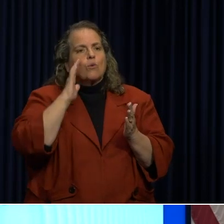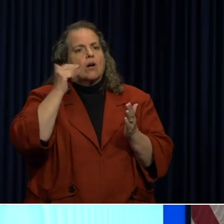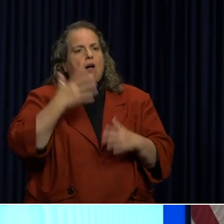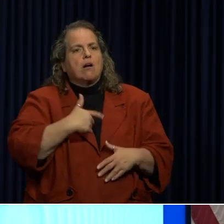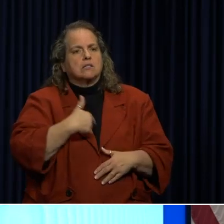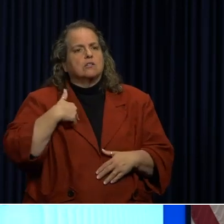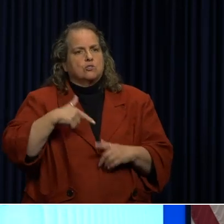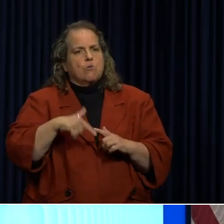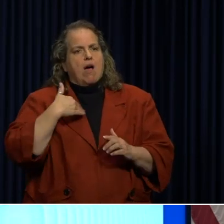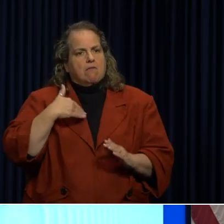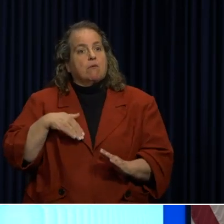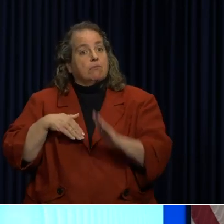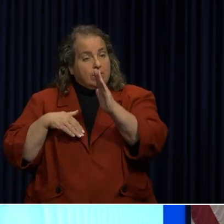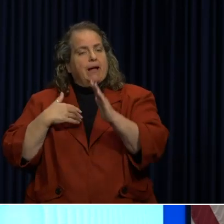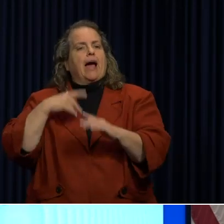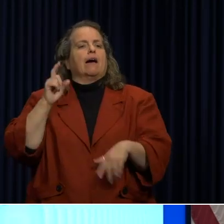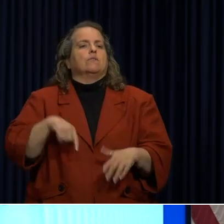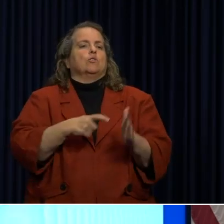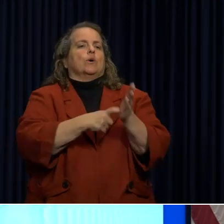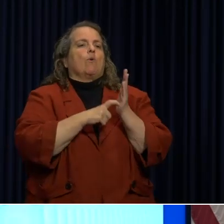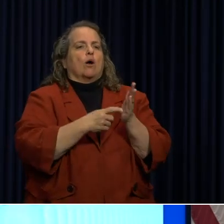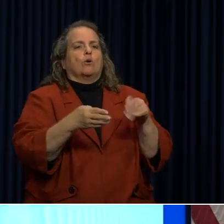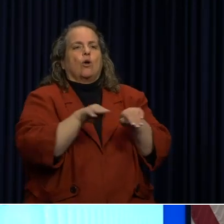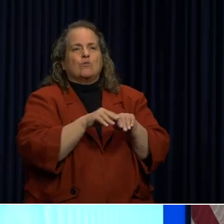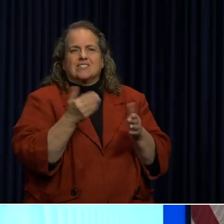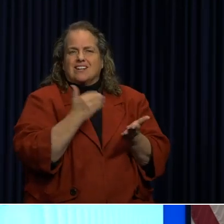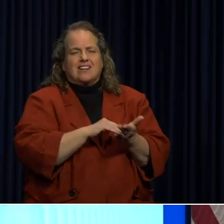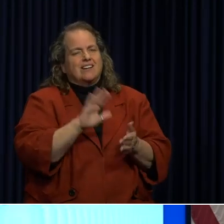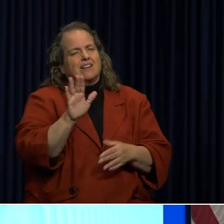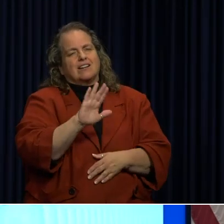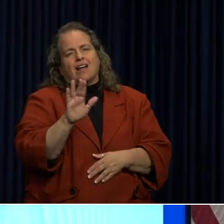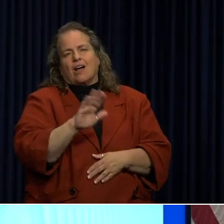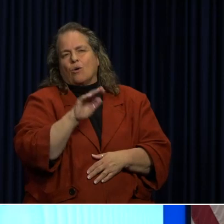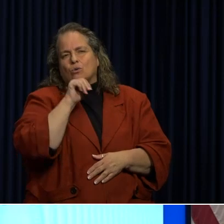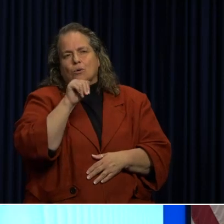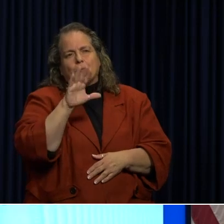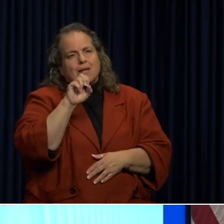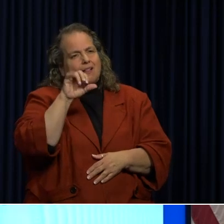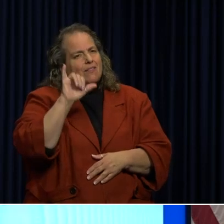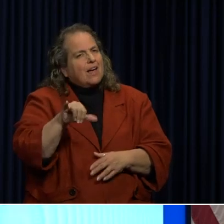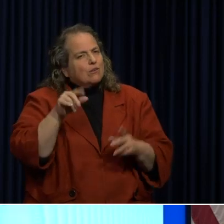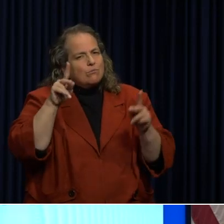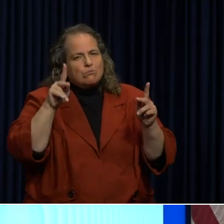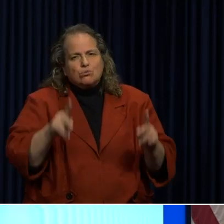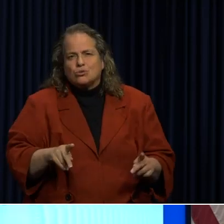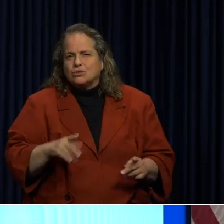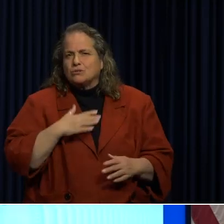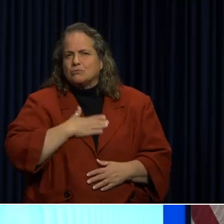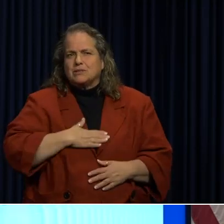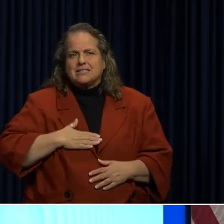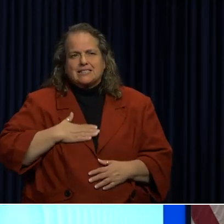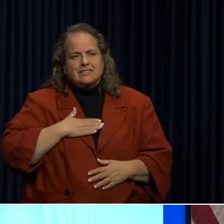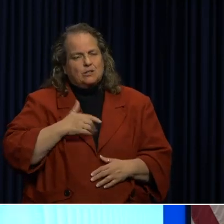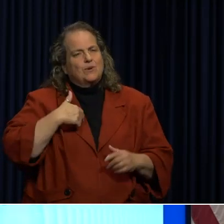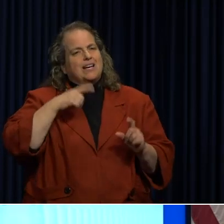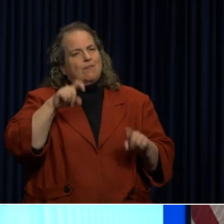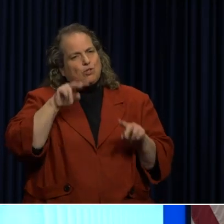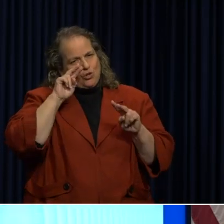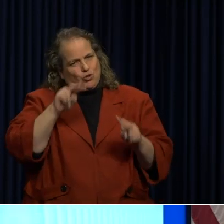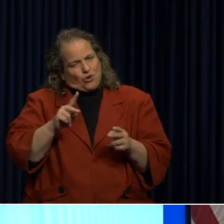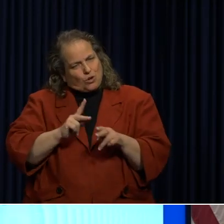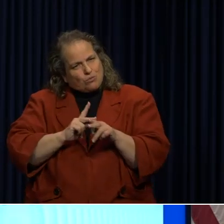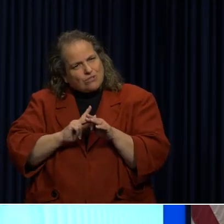be the folks that could ruin it for an entire profession and set our timetable